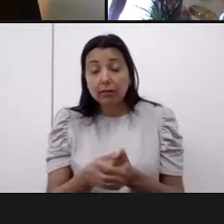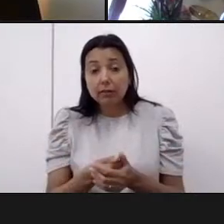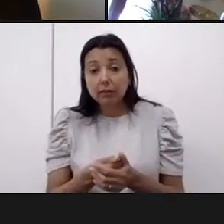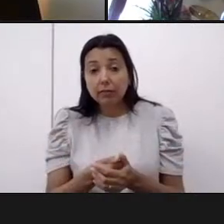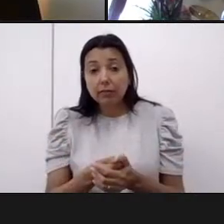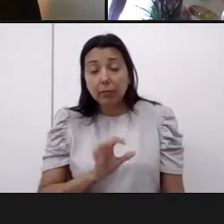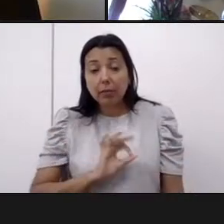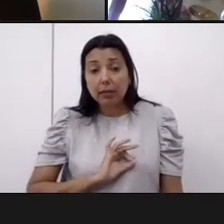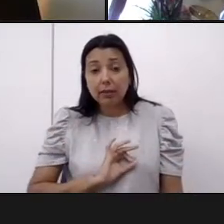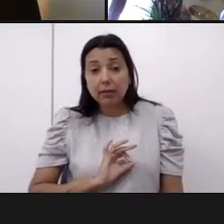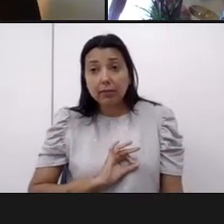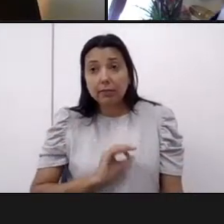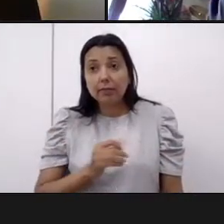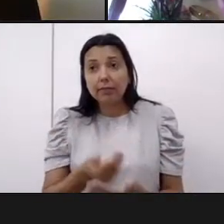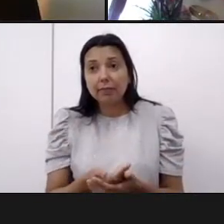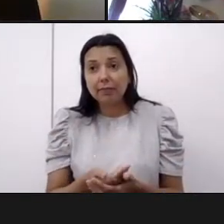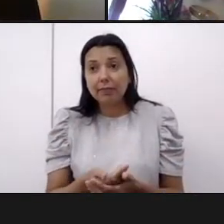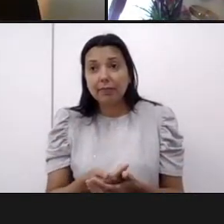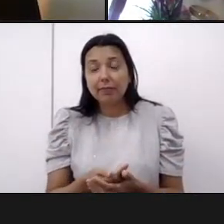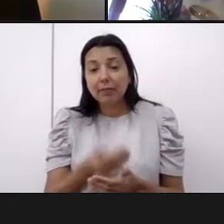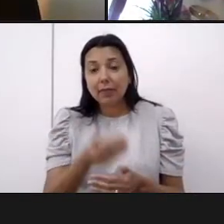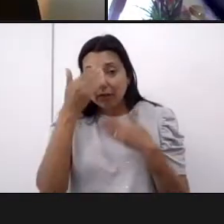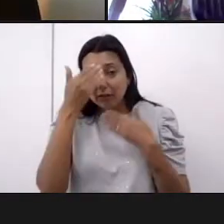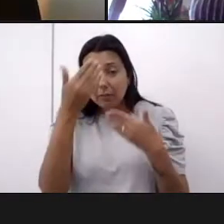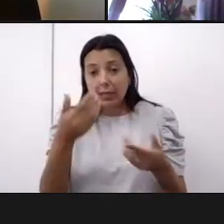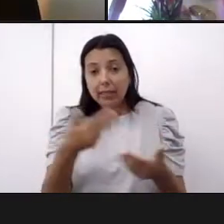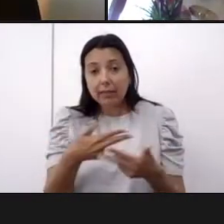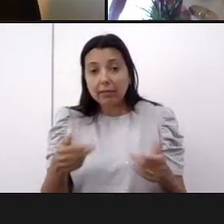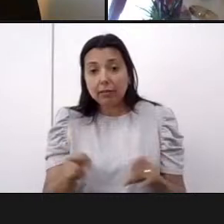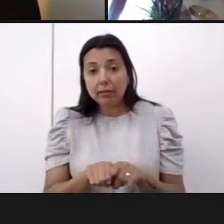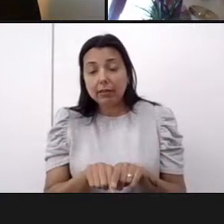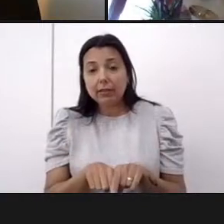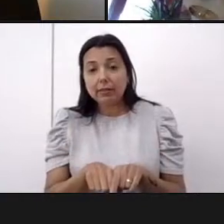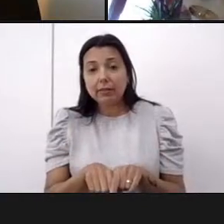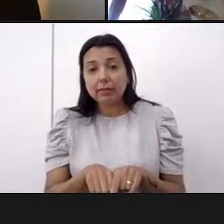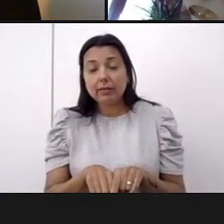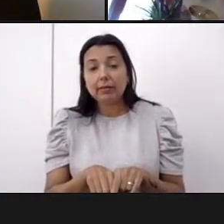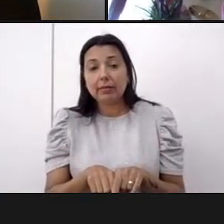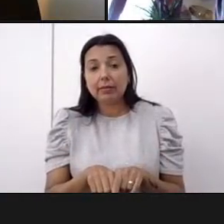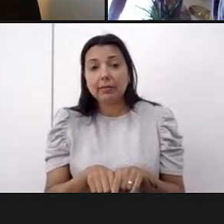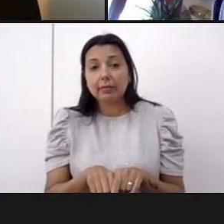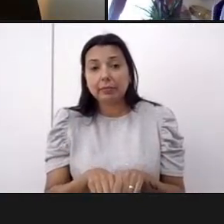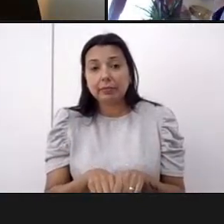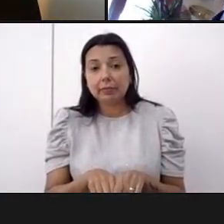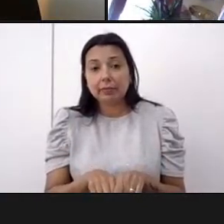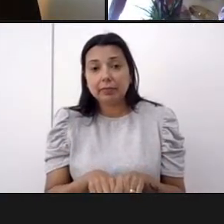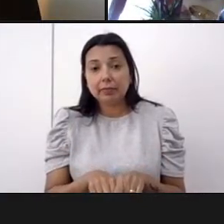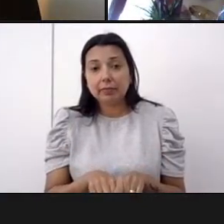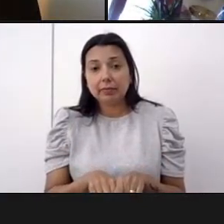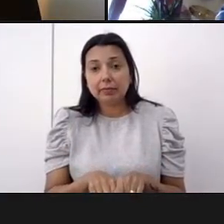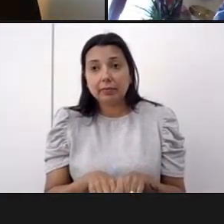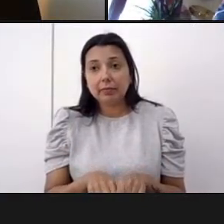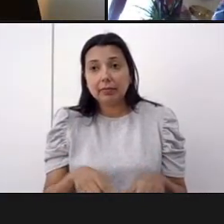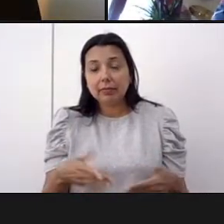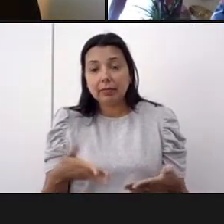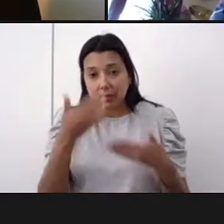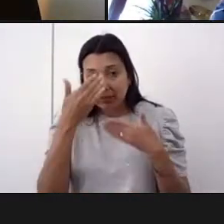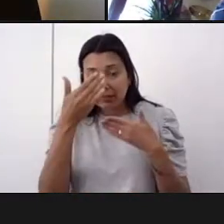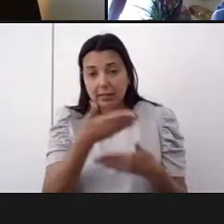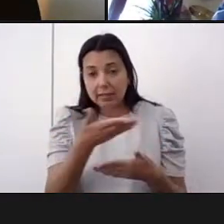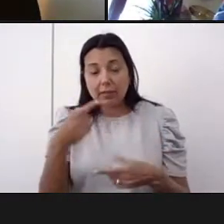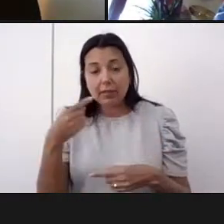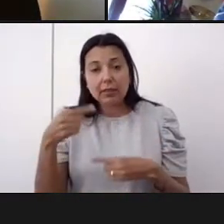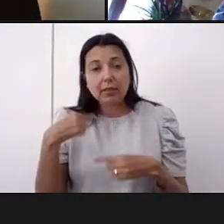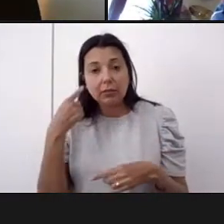policies. And thank again for the partnership. Thank again Thierry